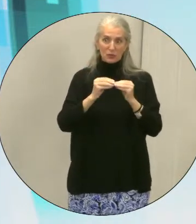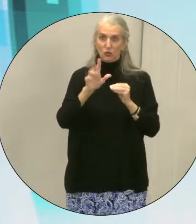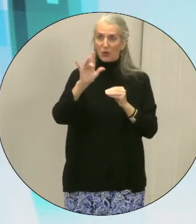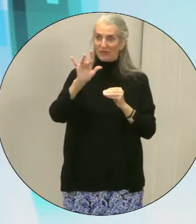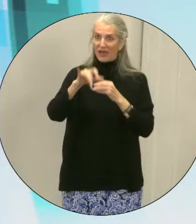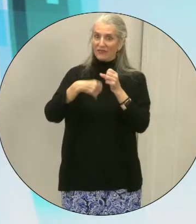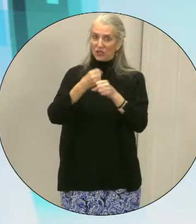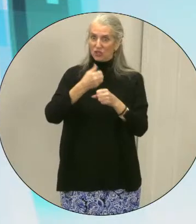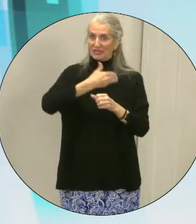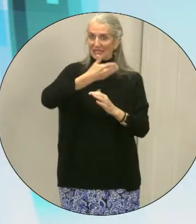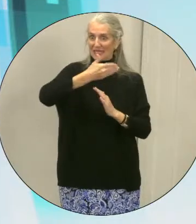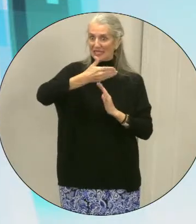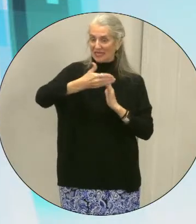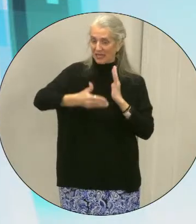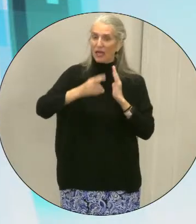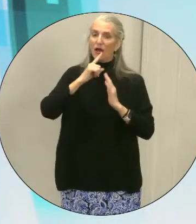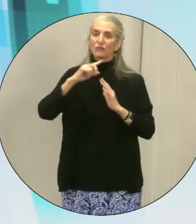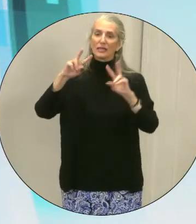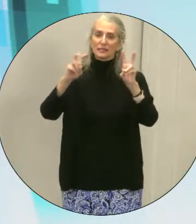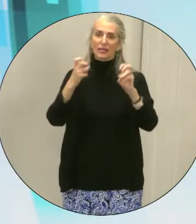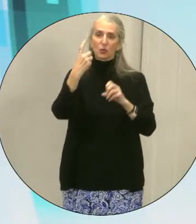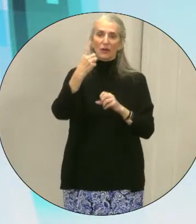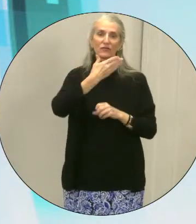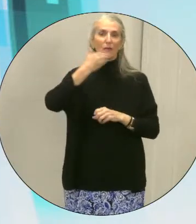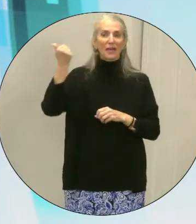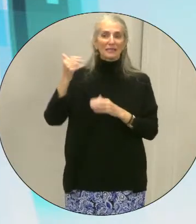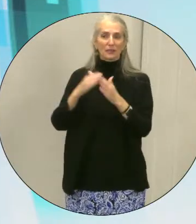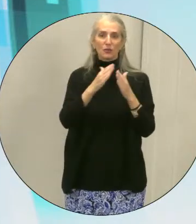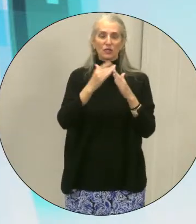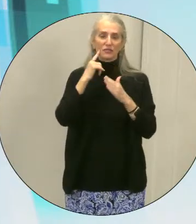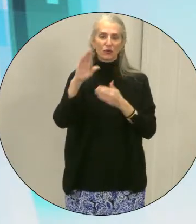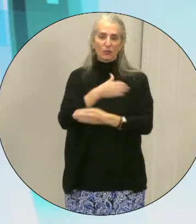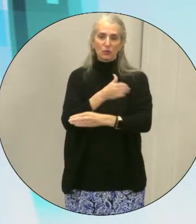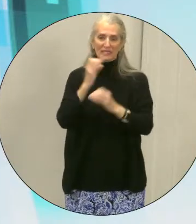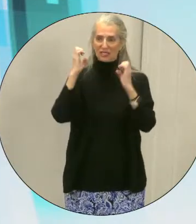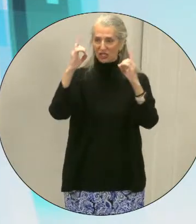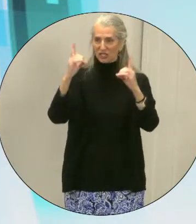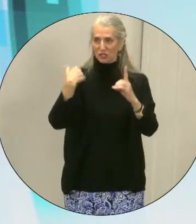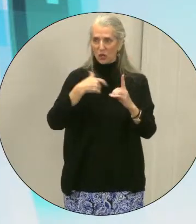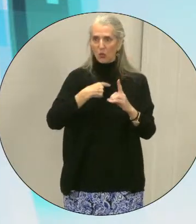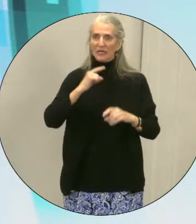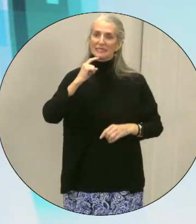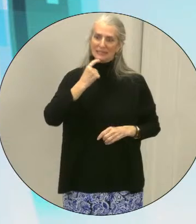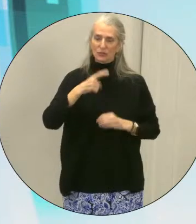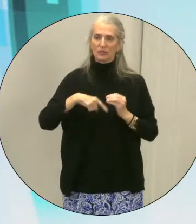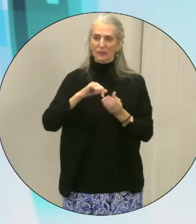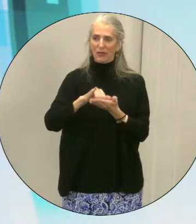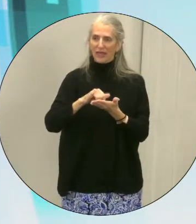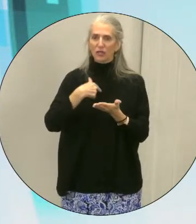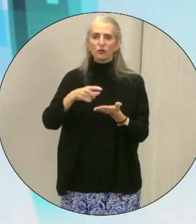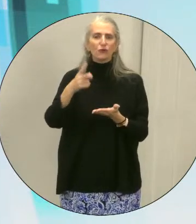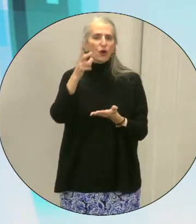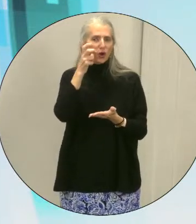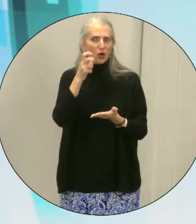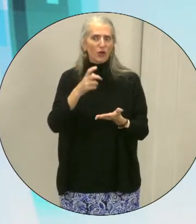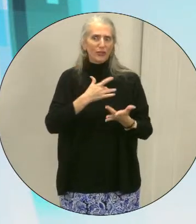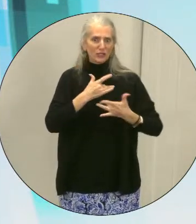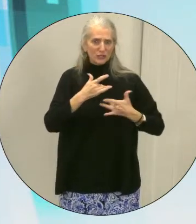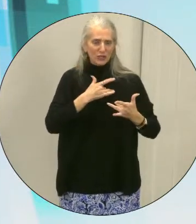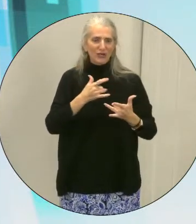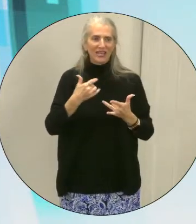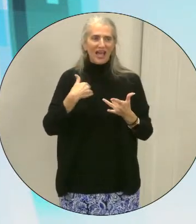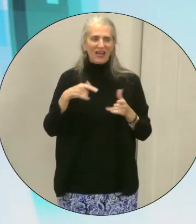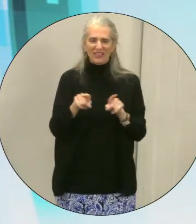consecutively of being titled one of the best communities for music education. And we take that seriously. You've heard the concern. I have the same numbers written in my